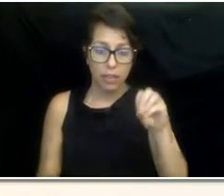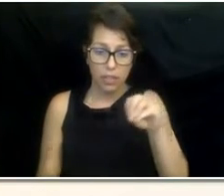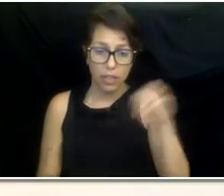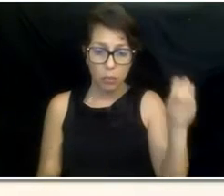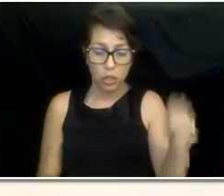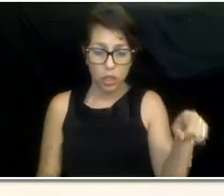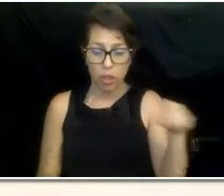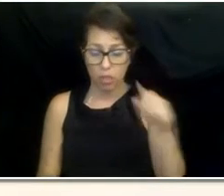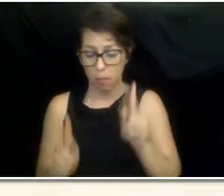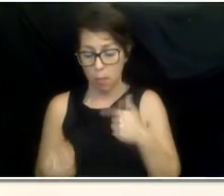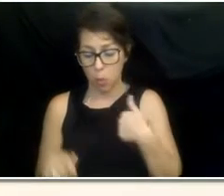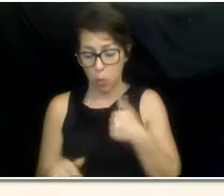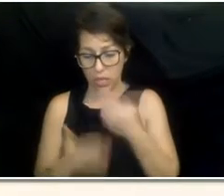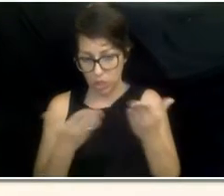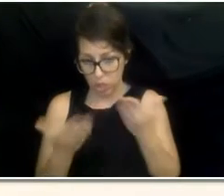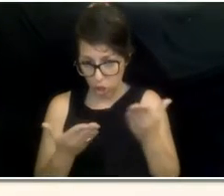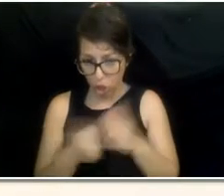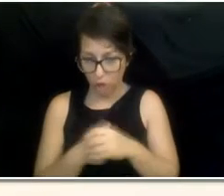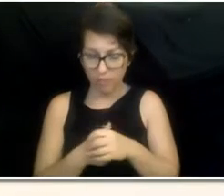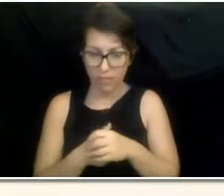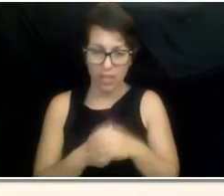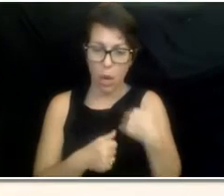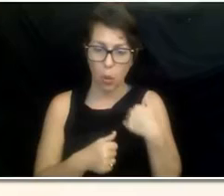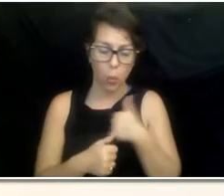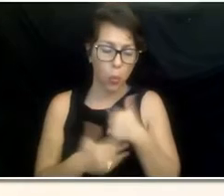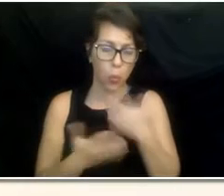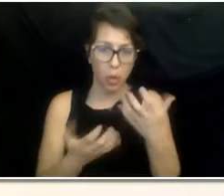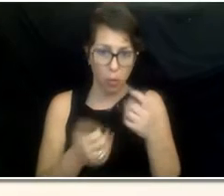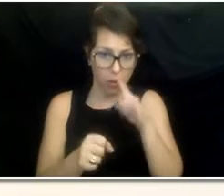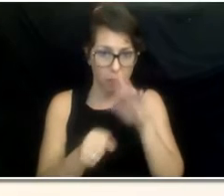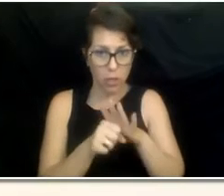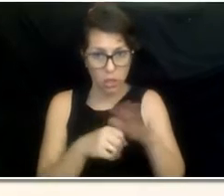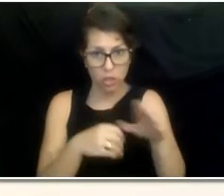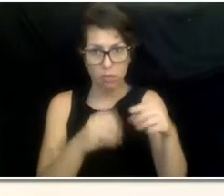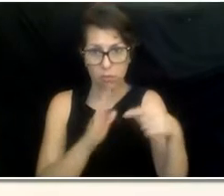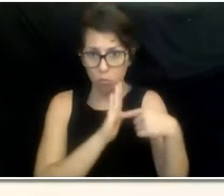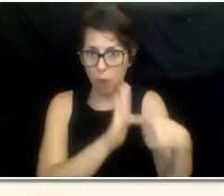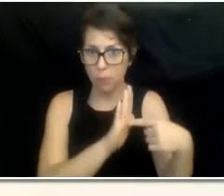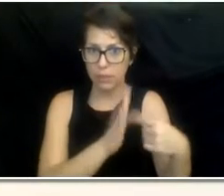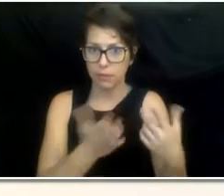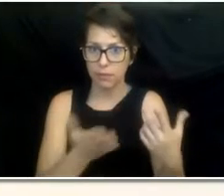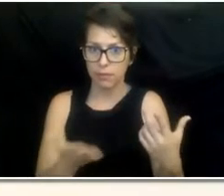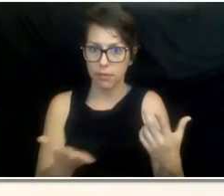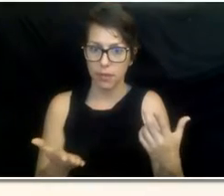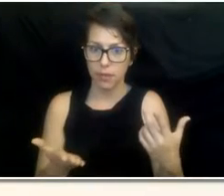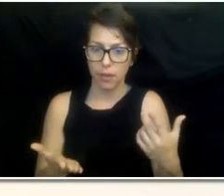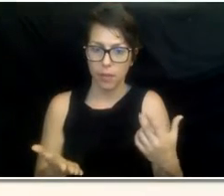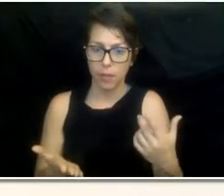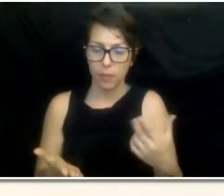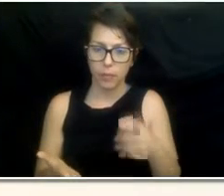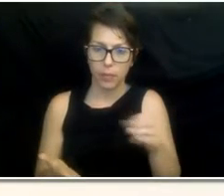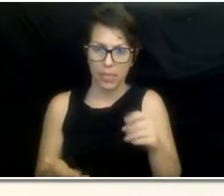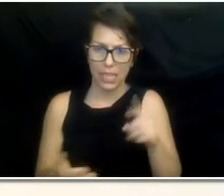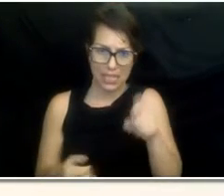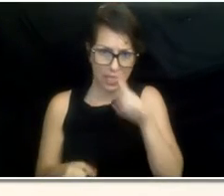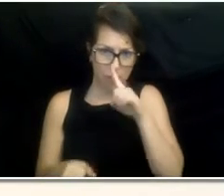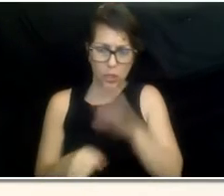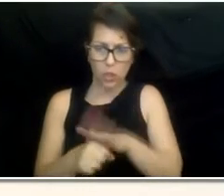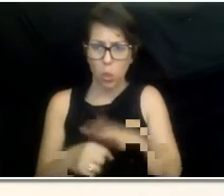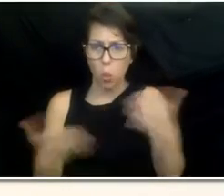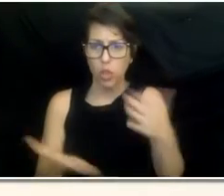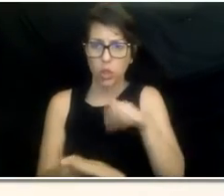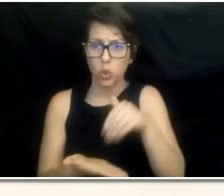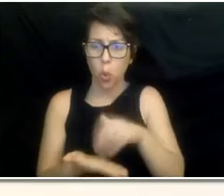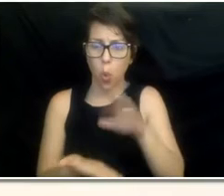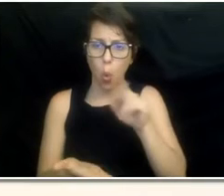starvation they are undocumented immigrants who do not speak this language that we we speak and so therefore I ask